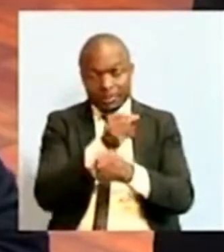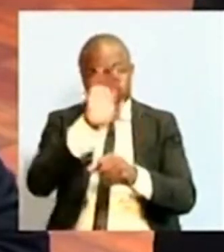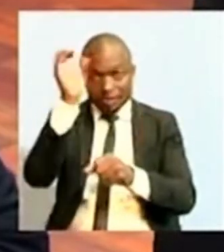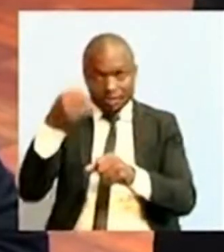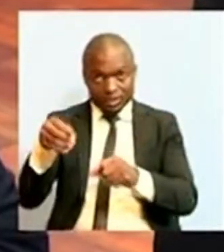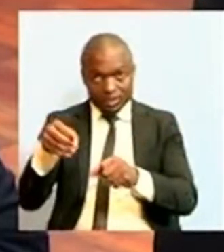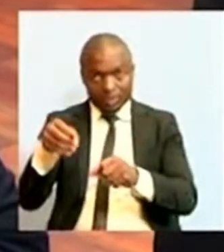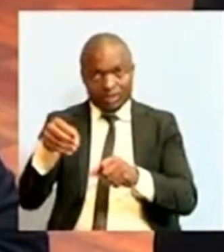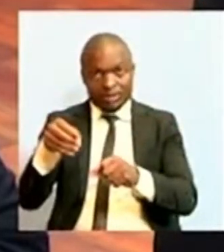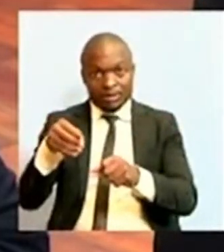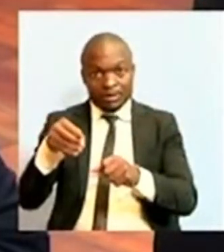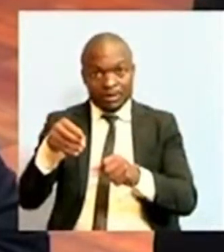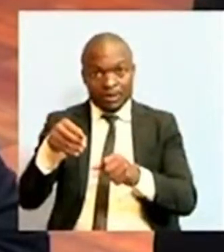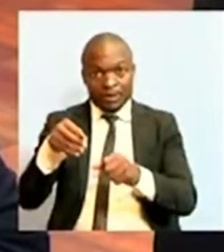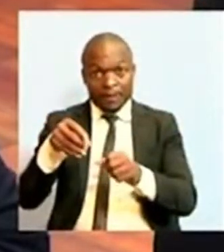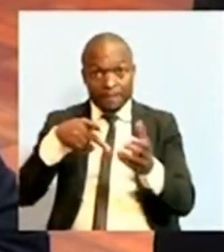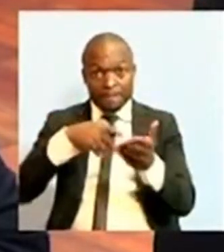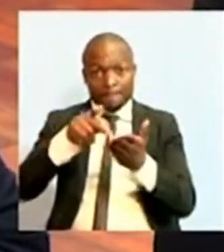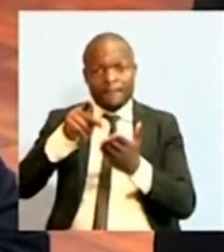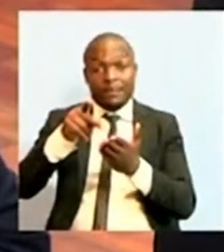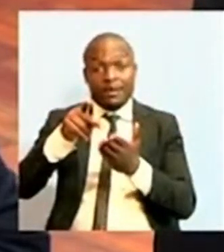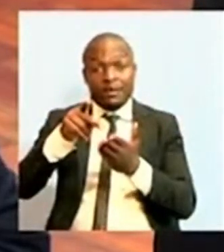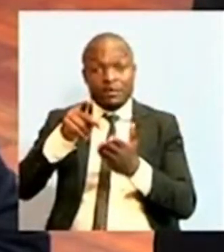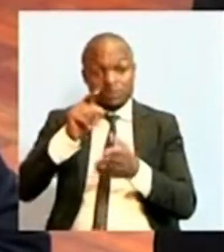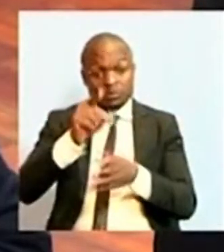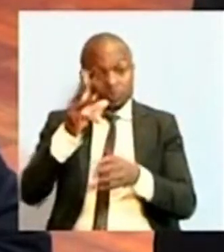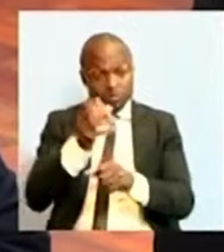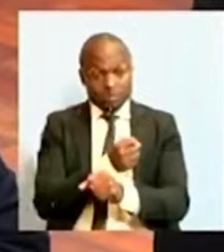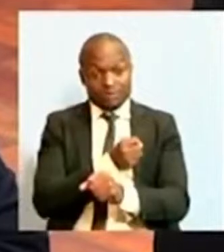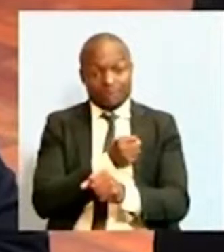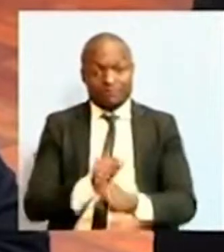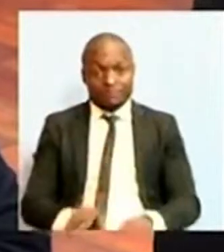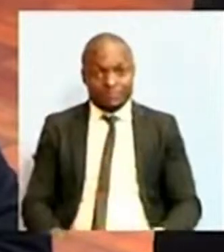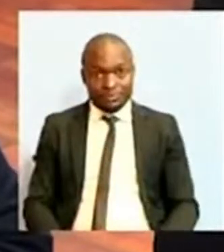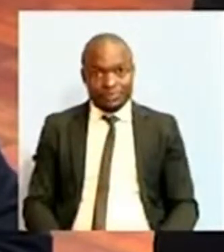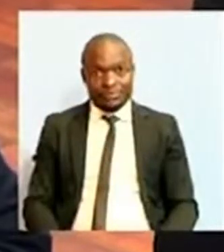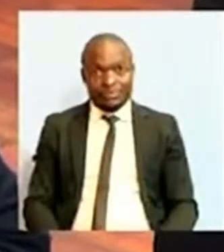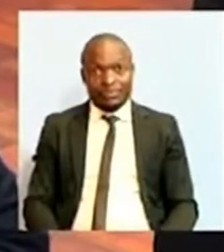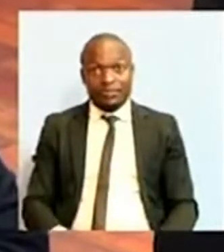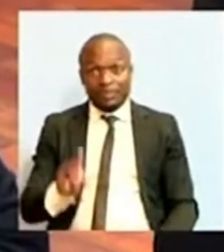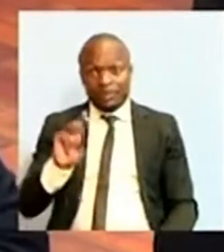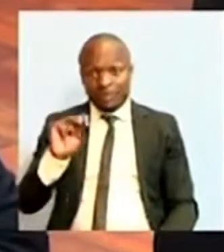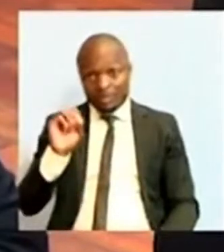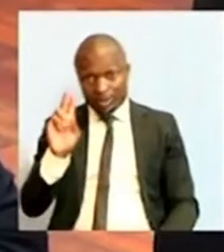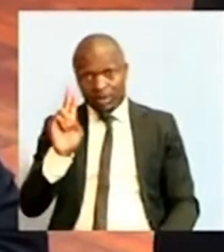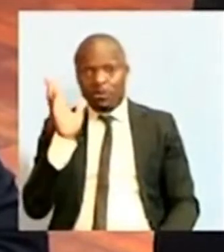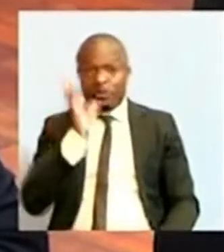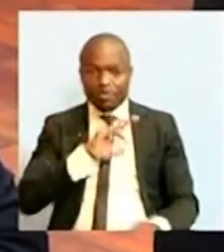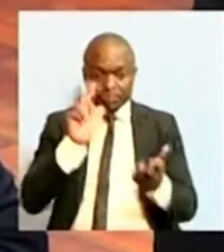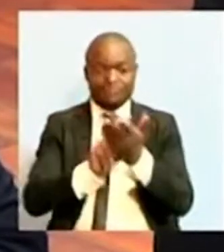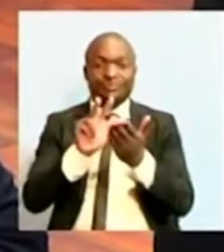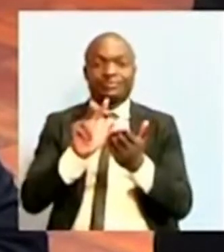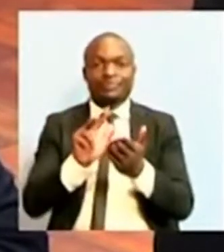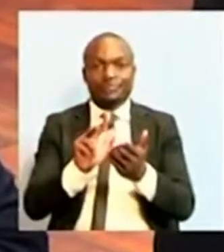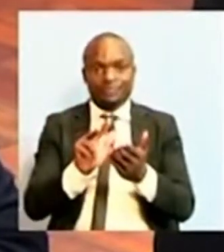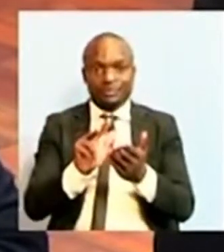pay as you earn. The MOU was also signed to this effect, and we are at the final stage